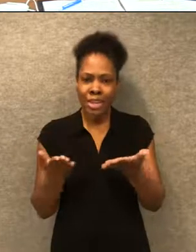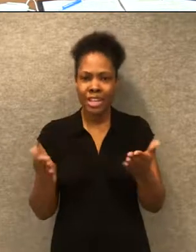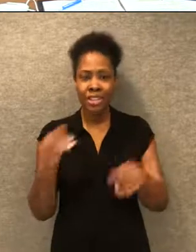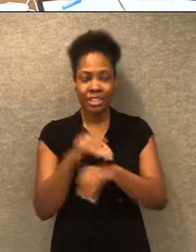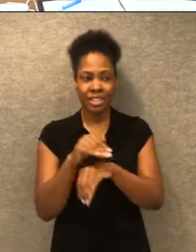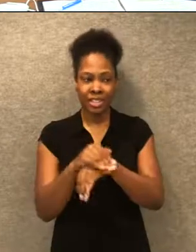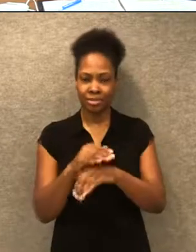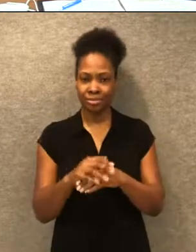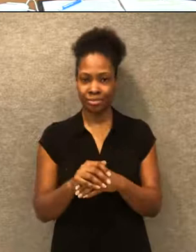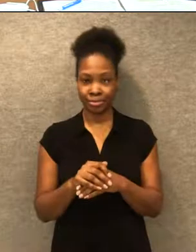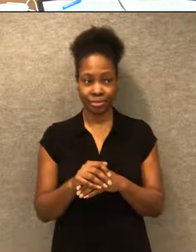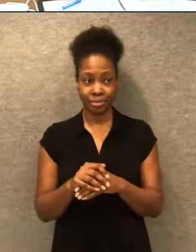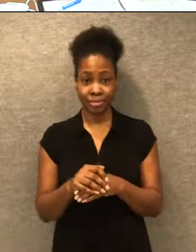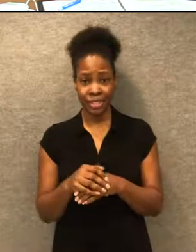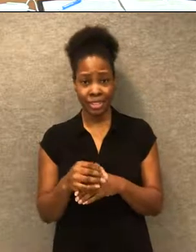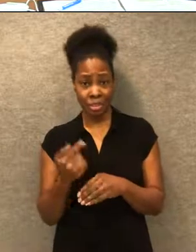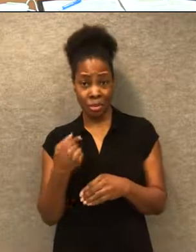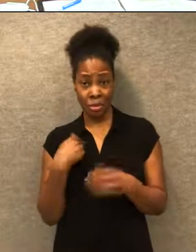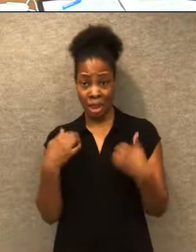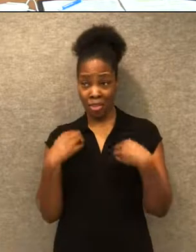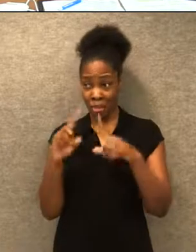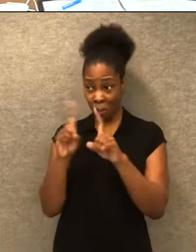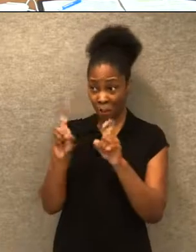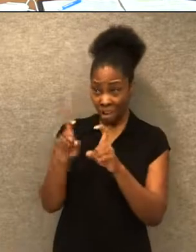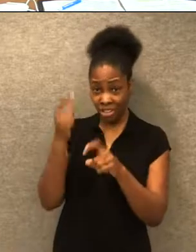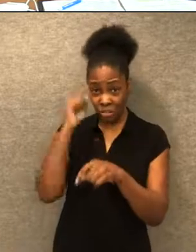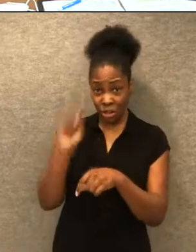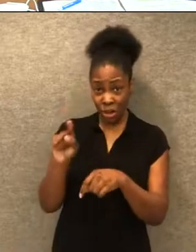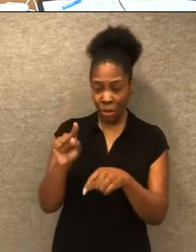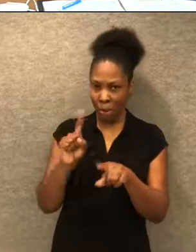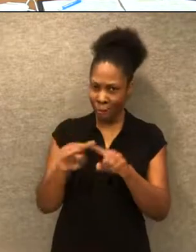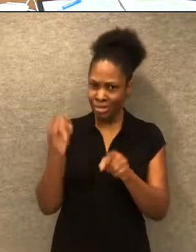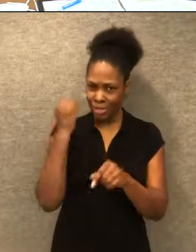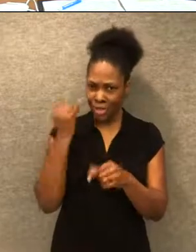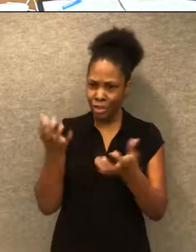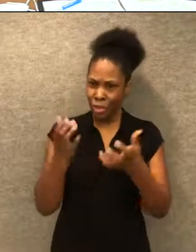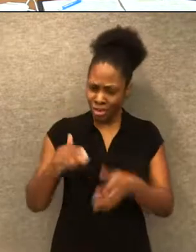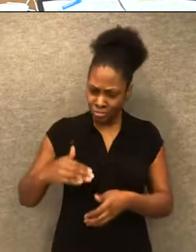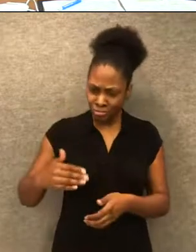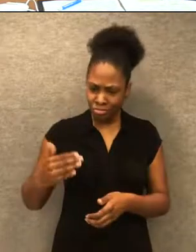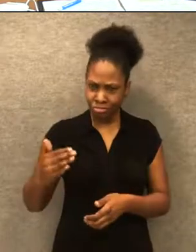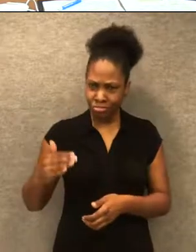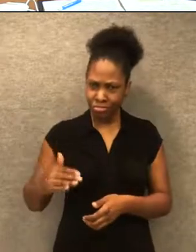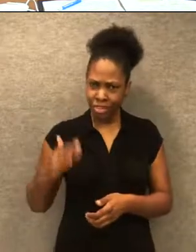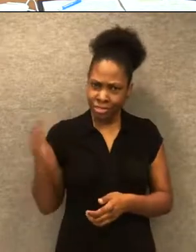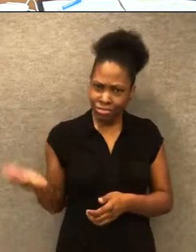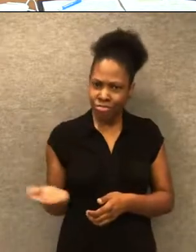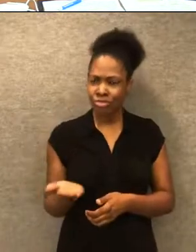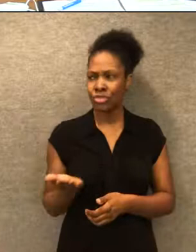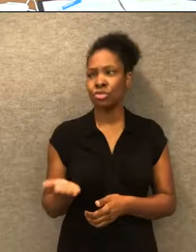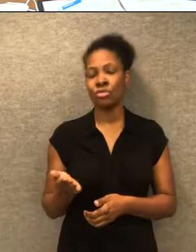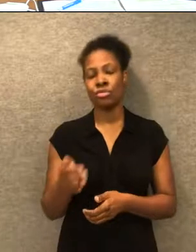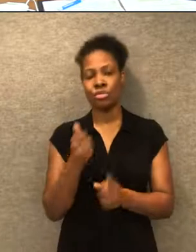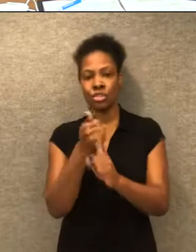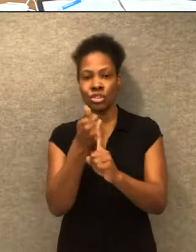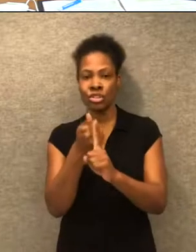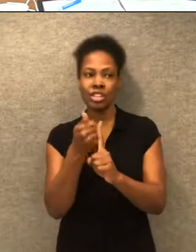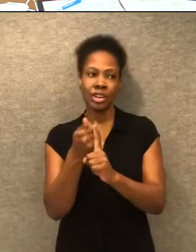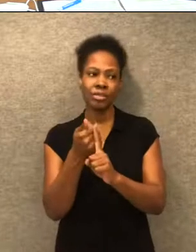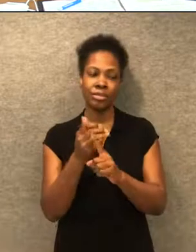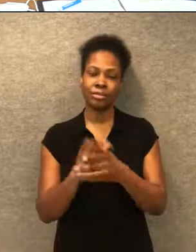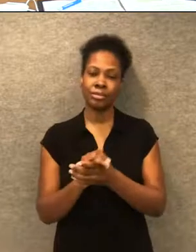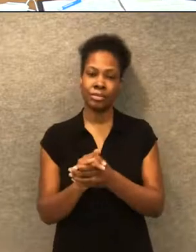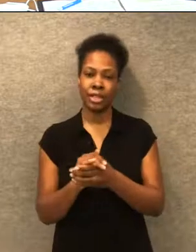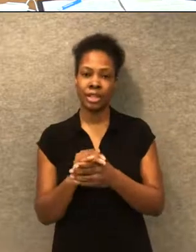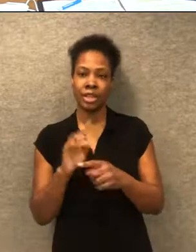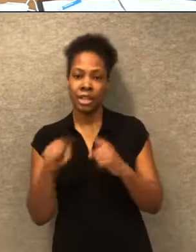have an intro, but I do have some questions. But if you want to do an intro, you can do your intro. Then we have several questions. Then we're going to go right to our phone lines,